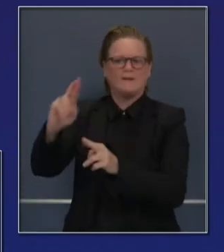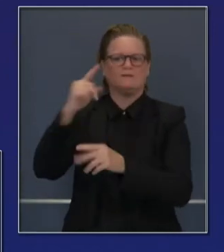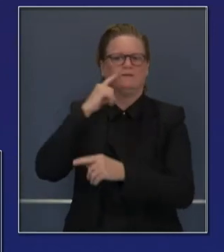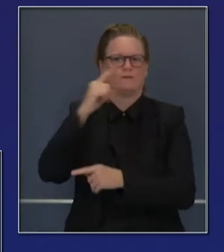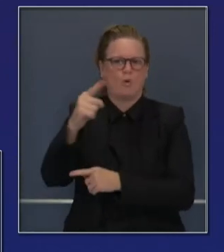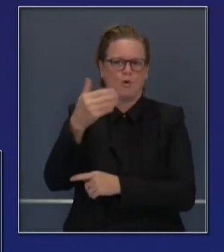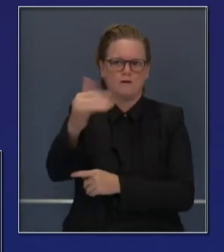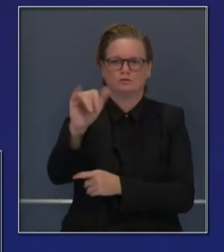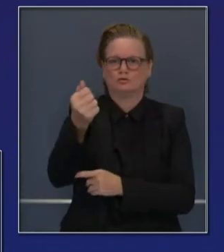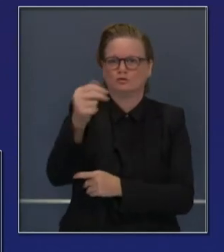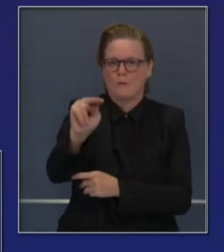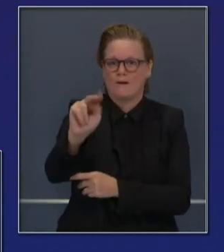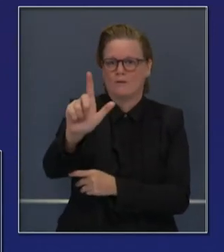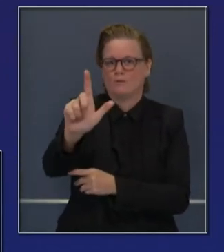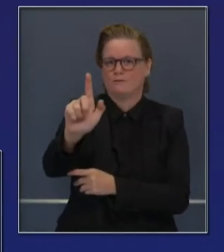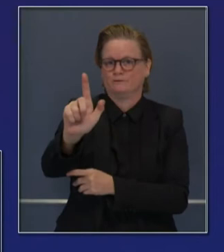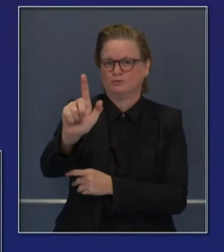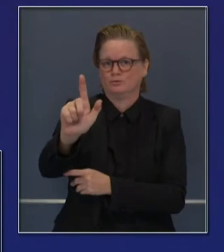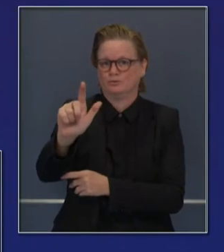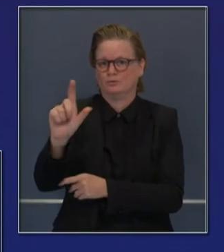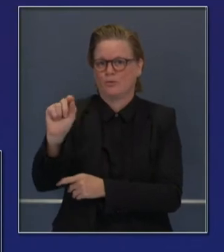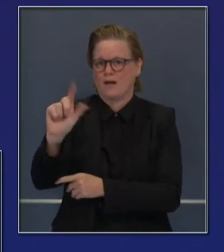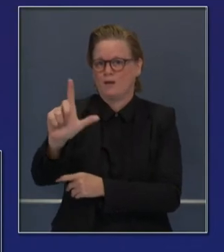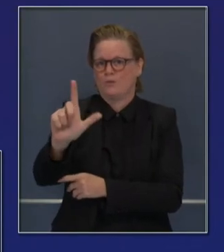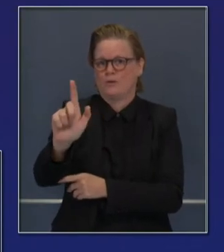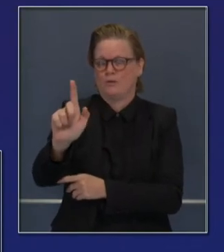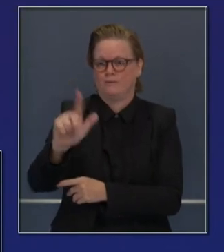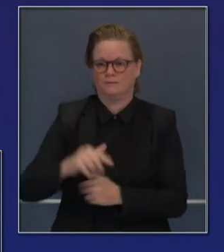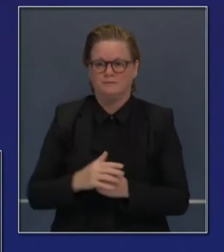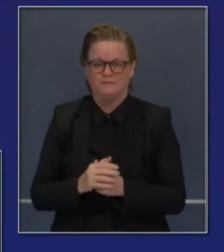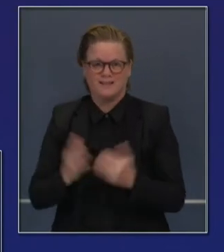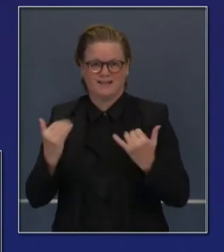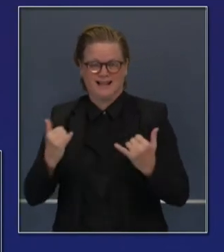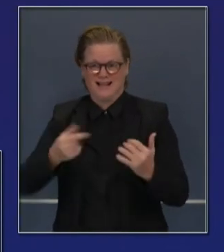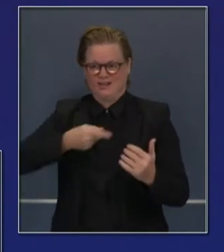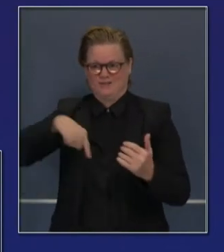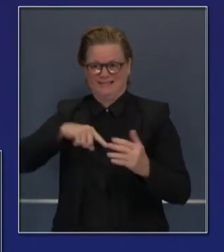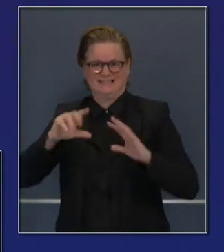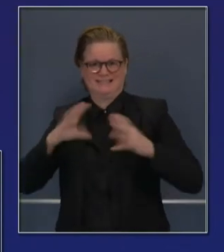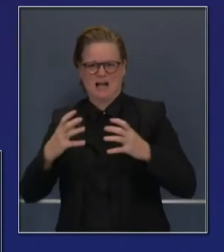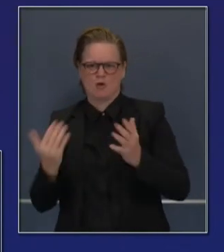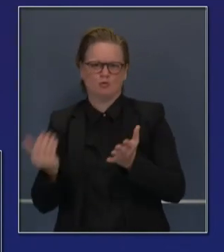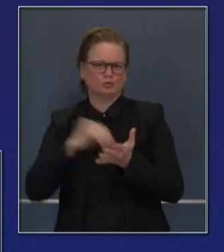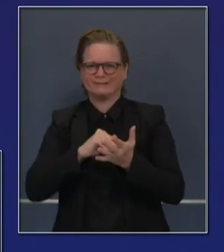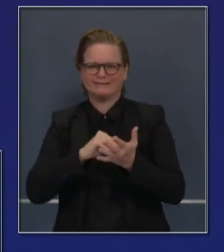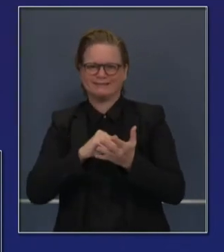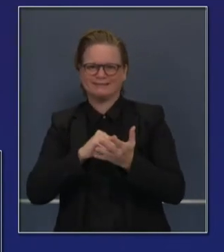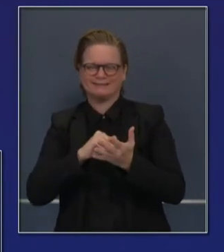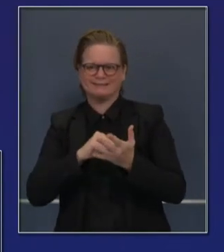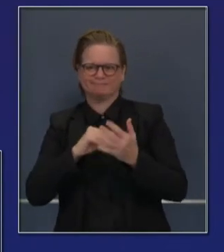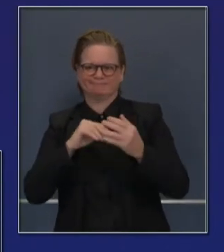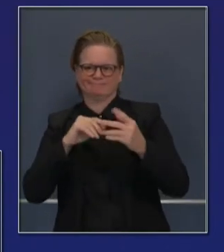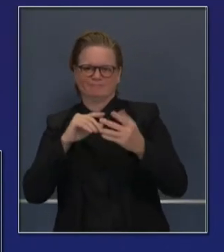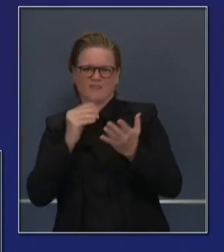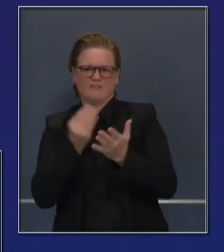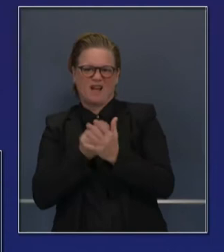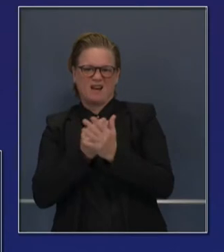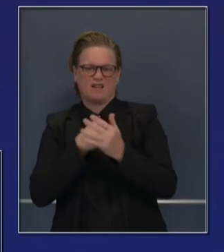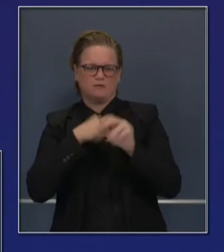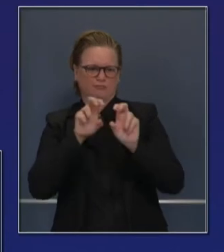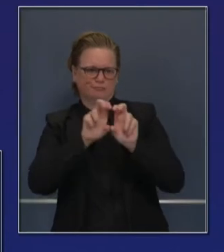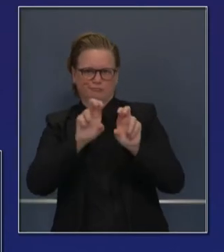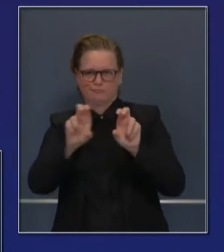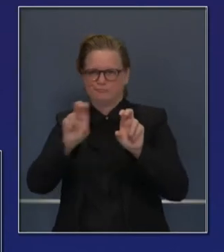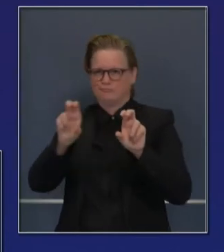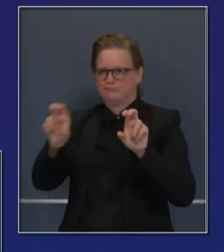increasing our investment in a California rebuilding fund. And by the way, I'm very proud of this fund. We have an overwhelming response. This came